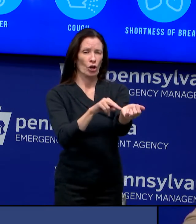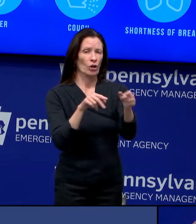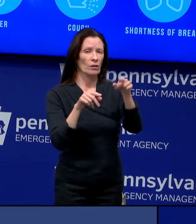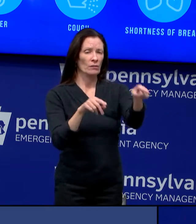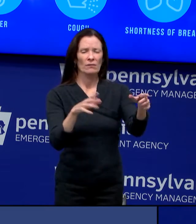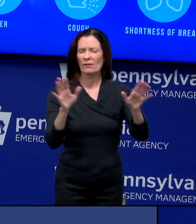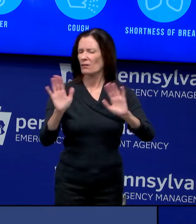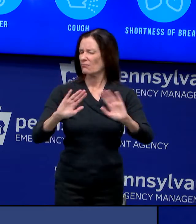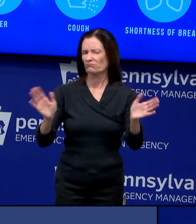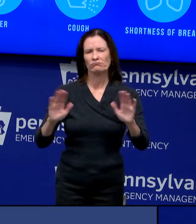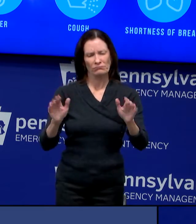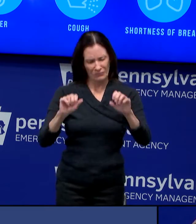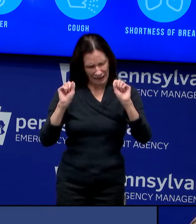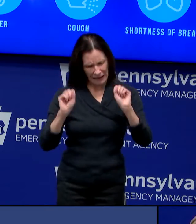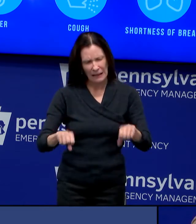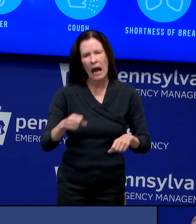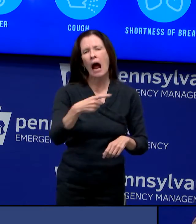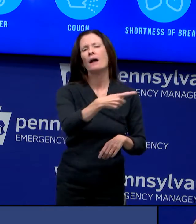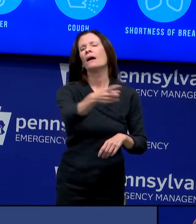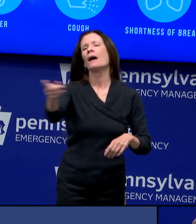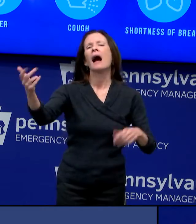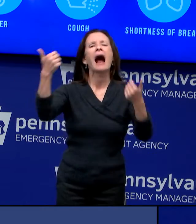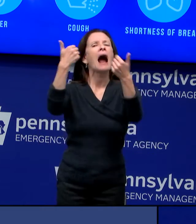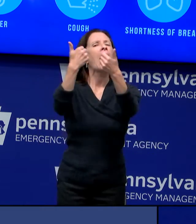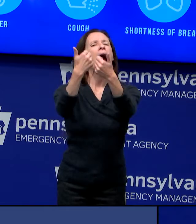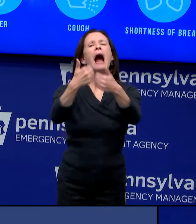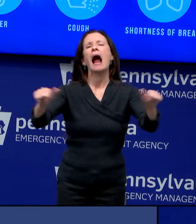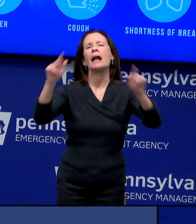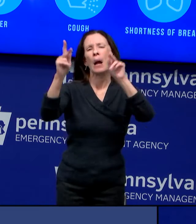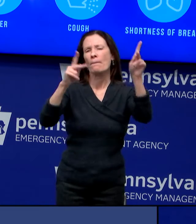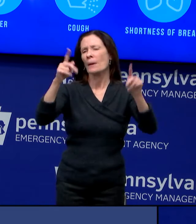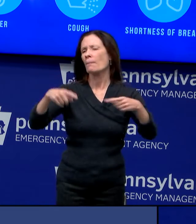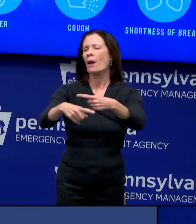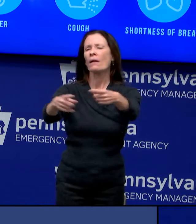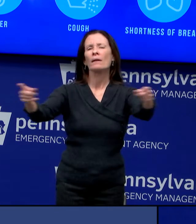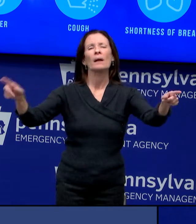population, including asymptomatic people. We're not there yet.